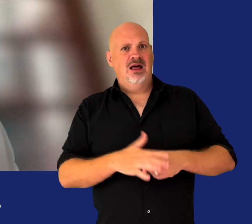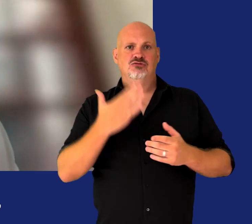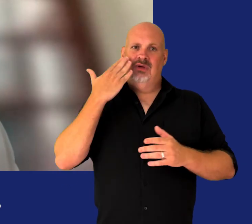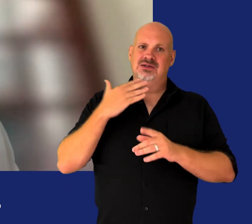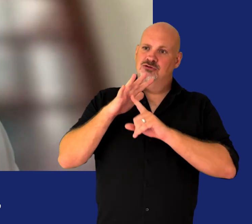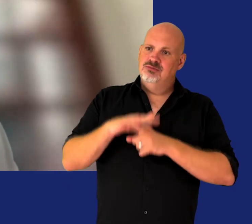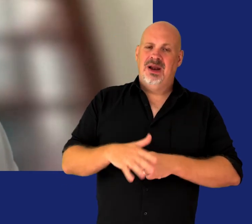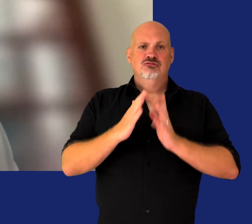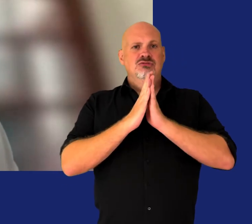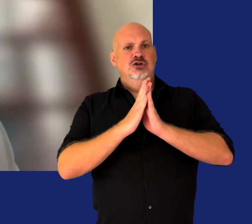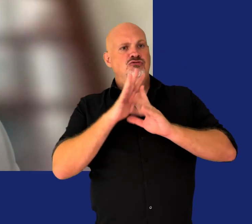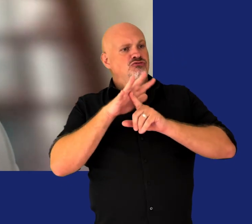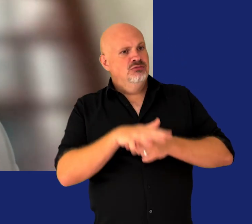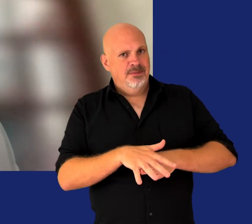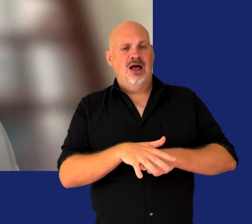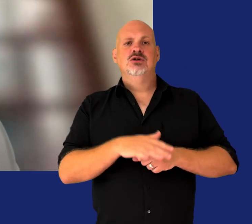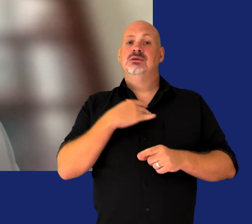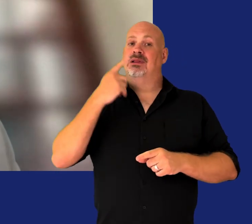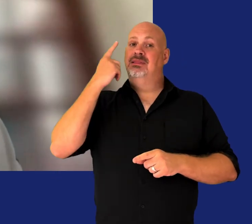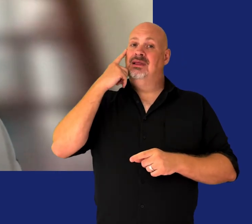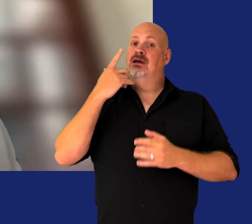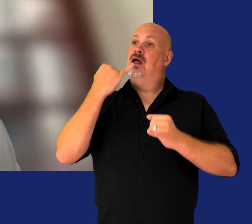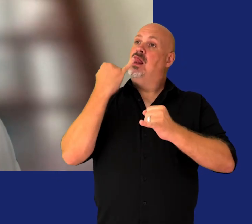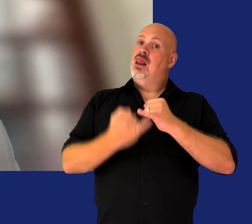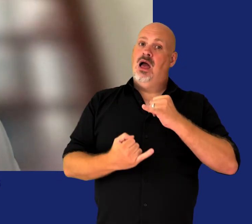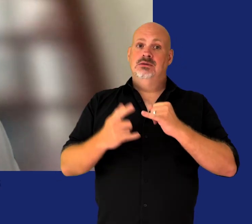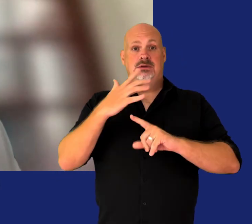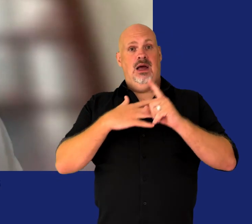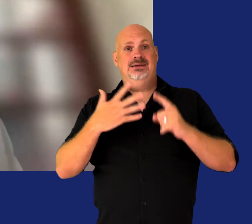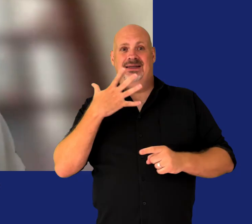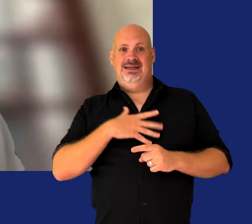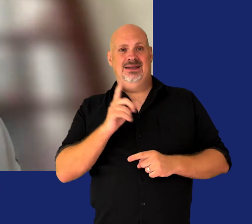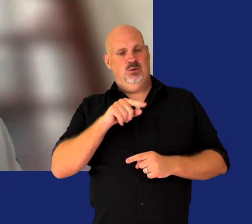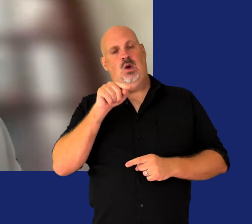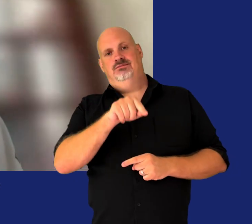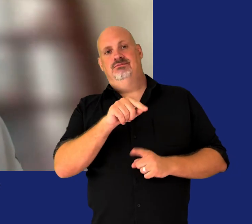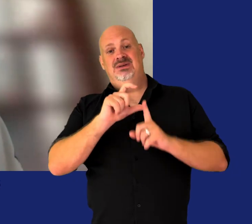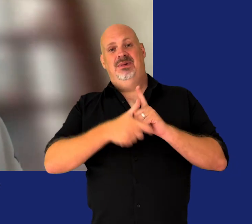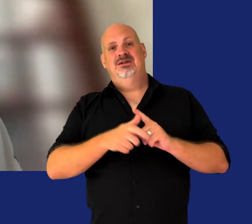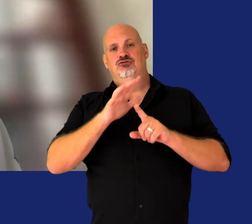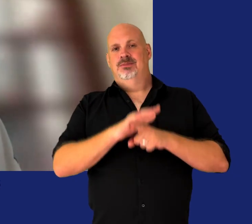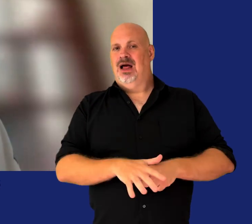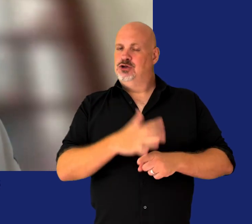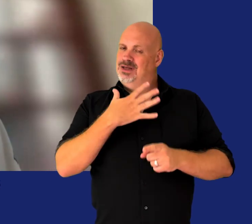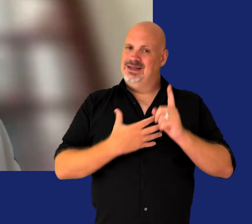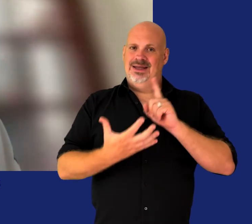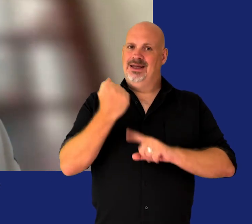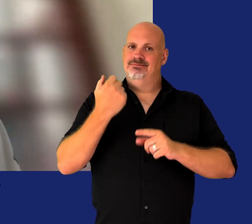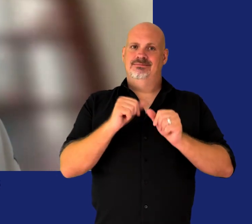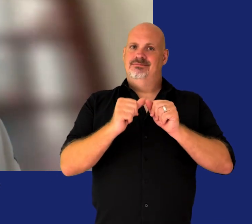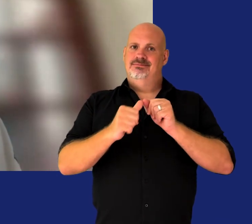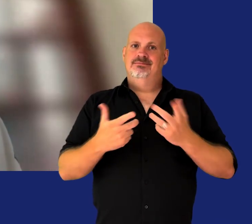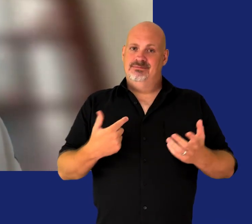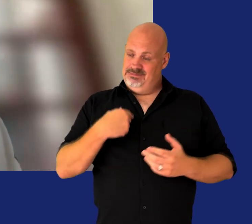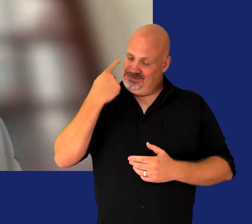race discrimination, religious discrimination, and I think the final hurdle that we as a society need to cross is disability